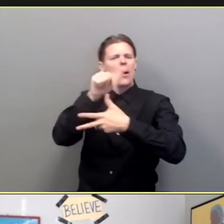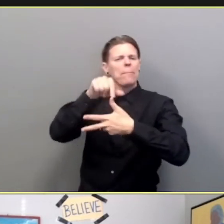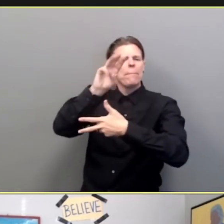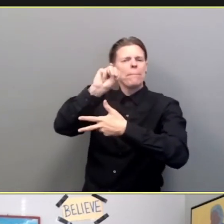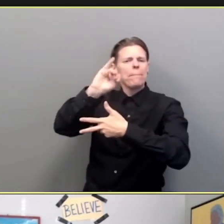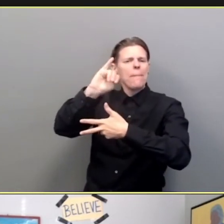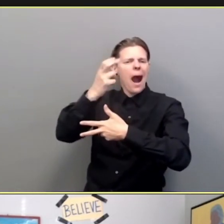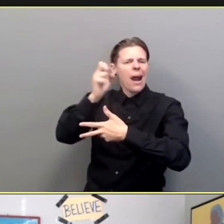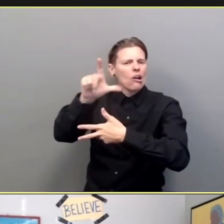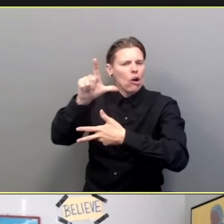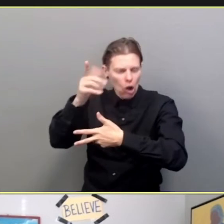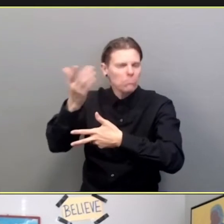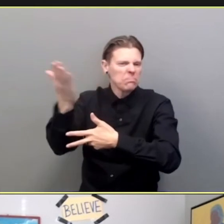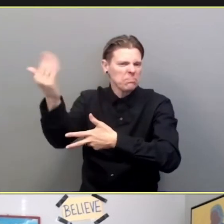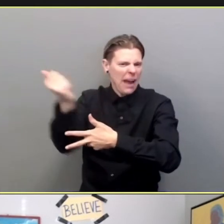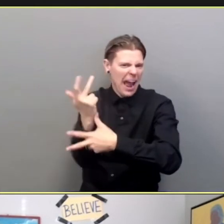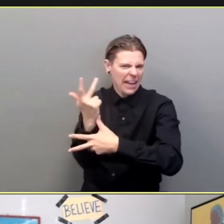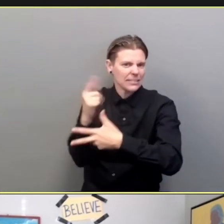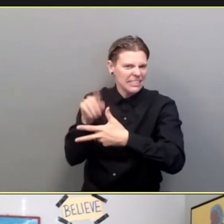unmuted.